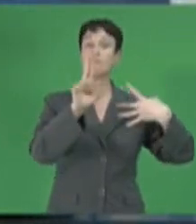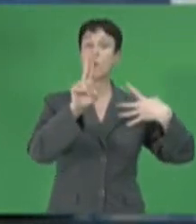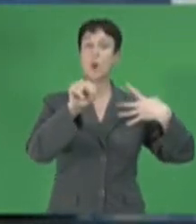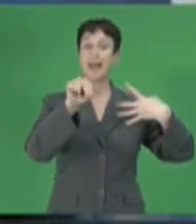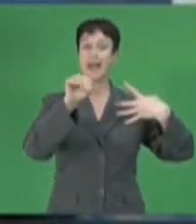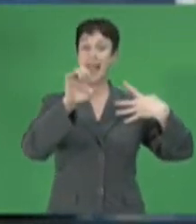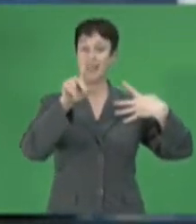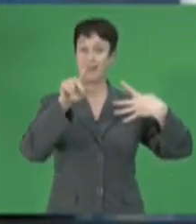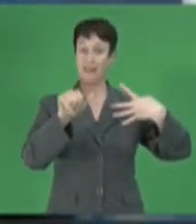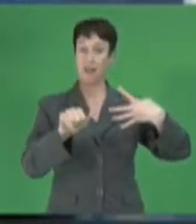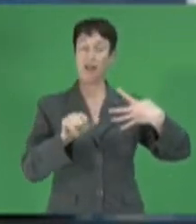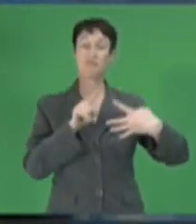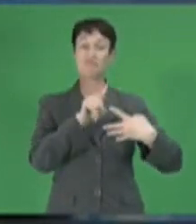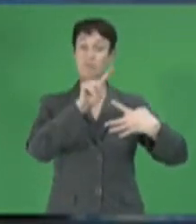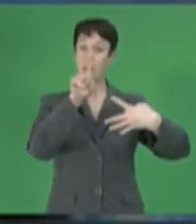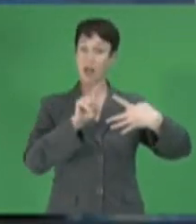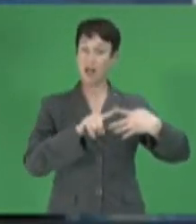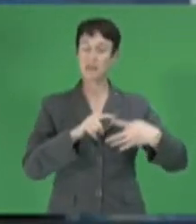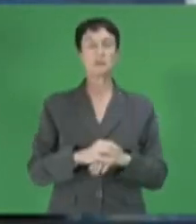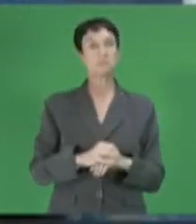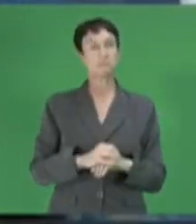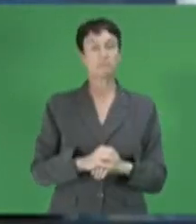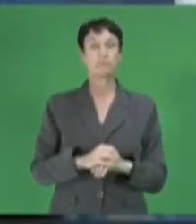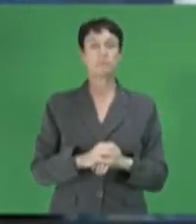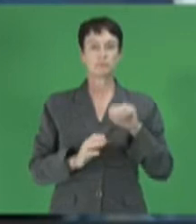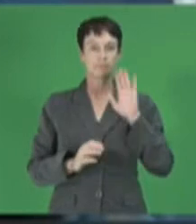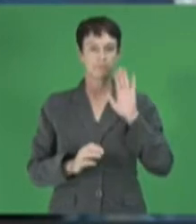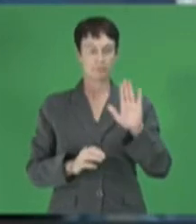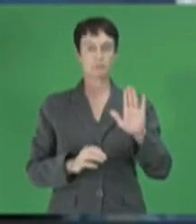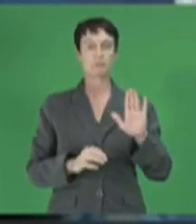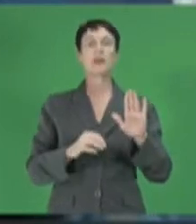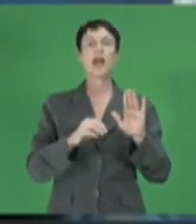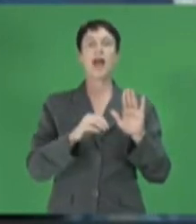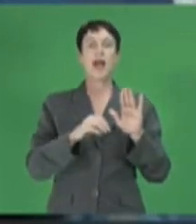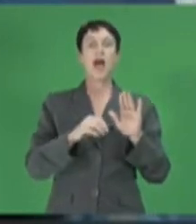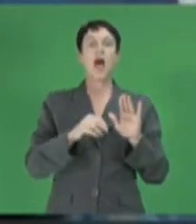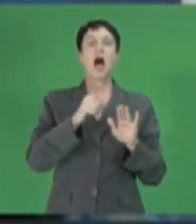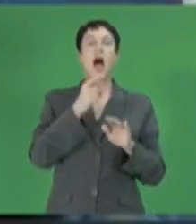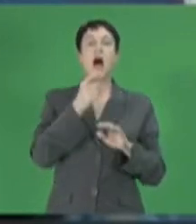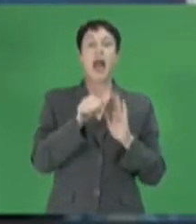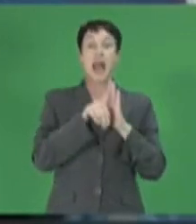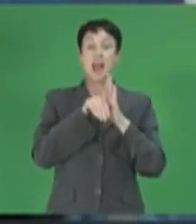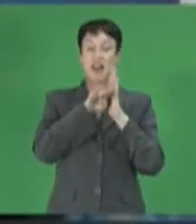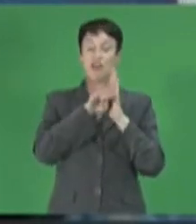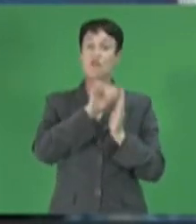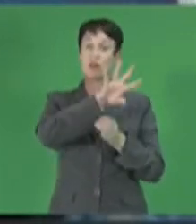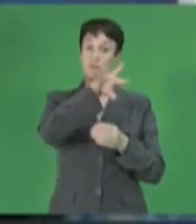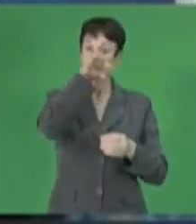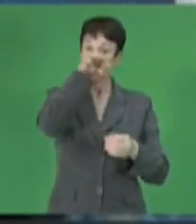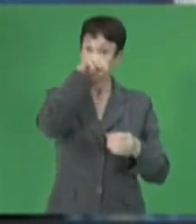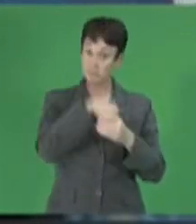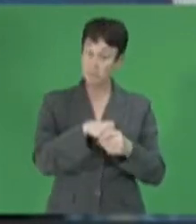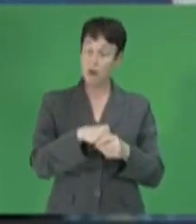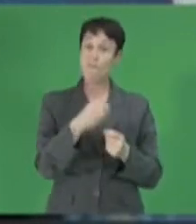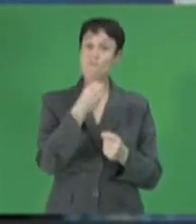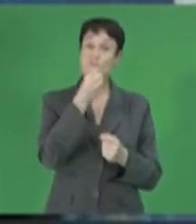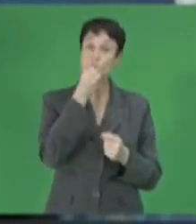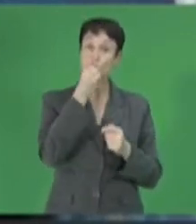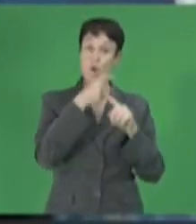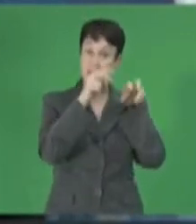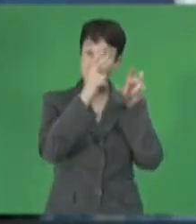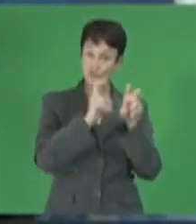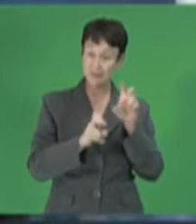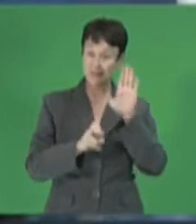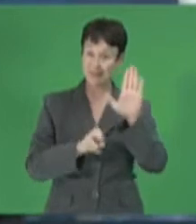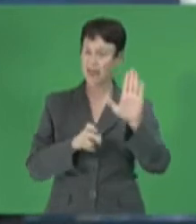How relevant is the gap between headline and core inflation? Is lower core inflation rate relative to the